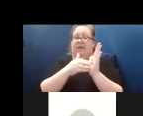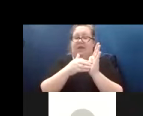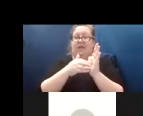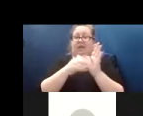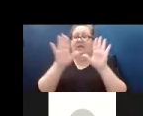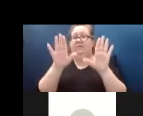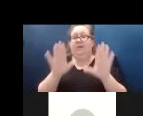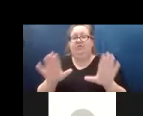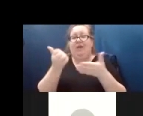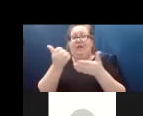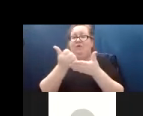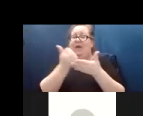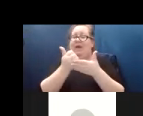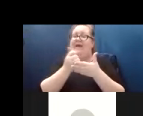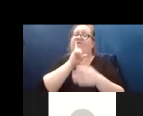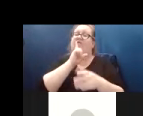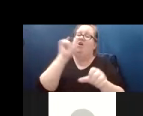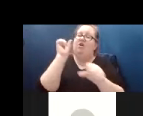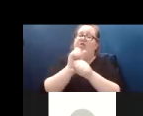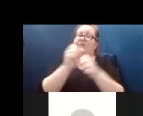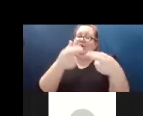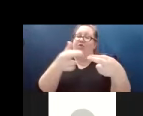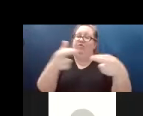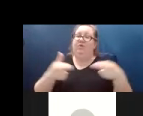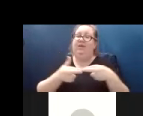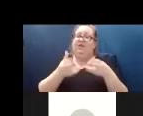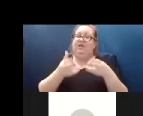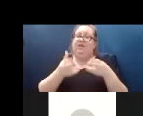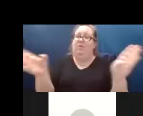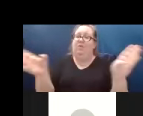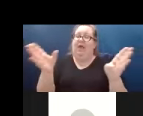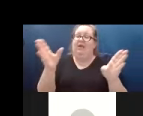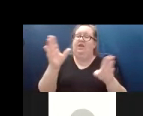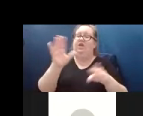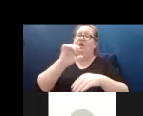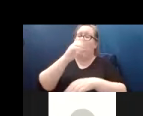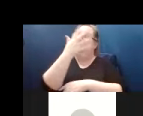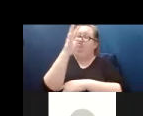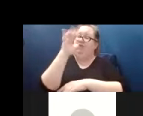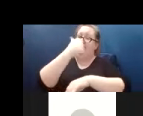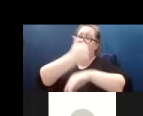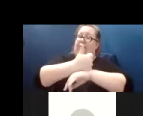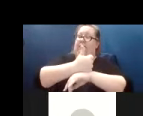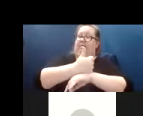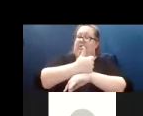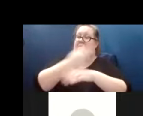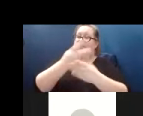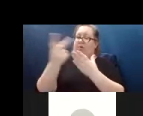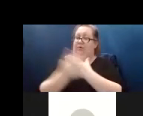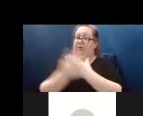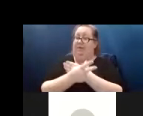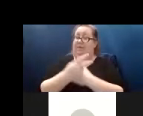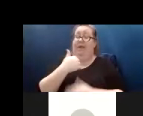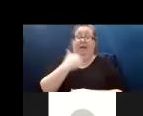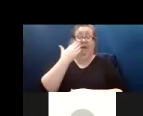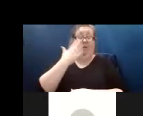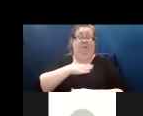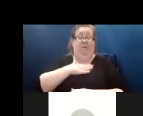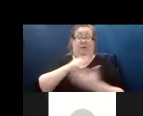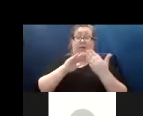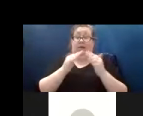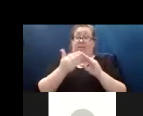to have a real regional wide tree planting program. I know my neighborhood in Newark